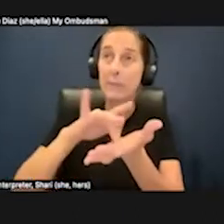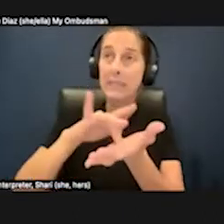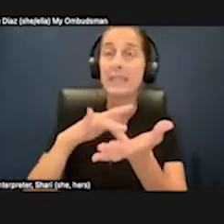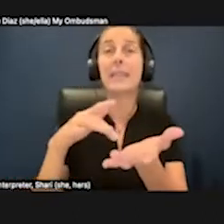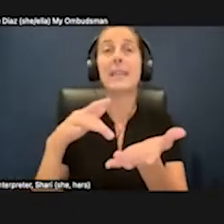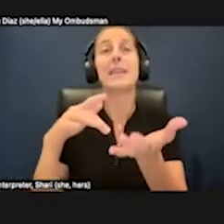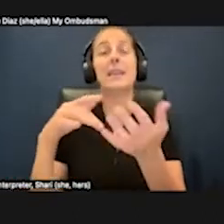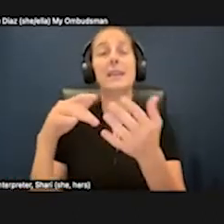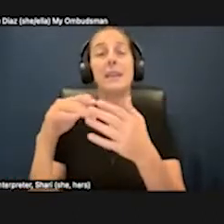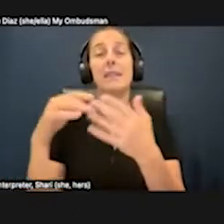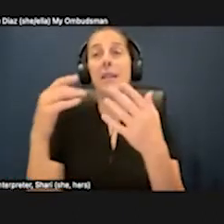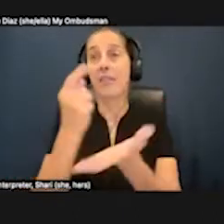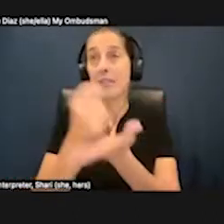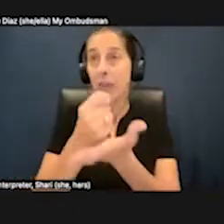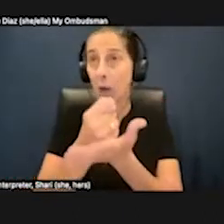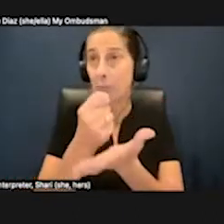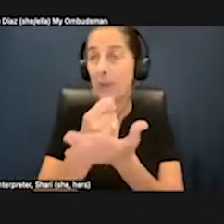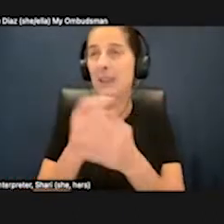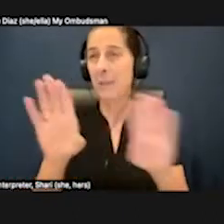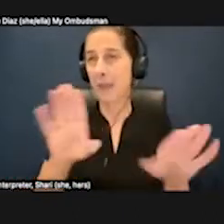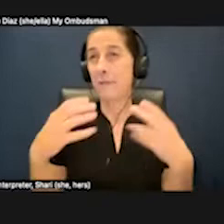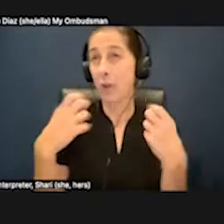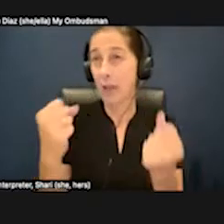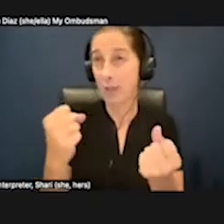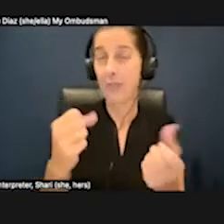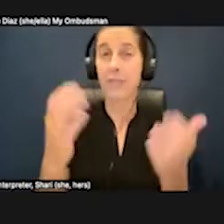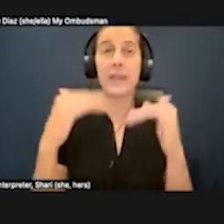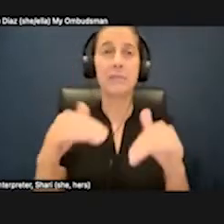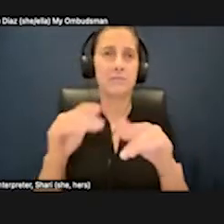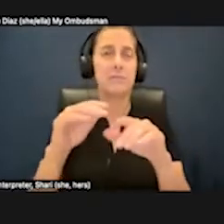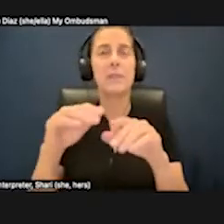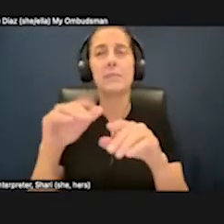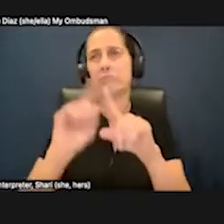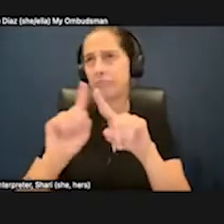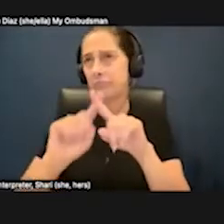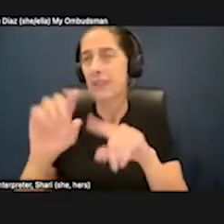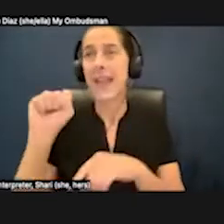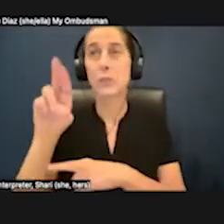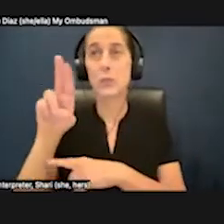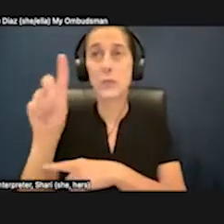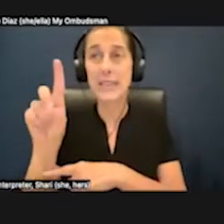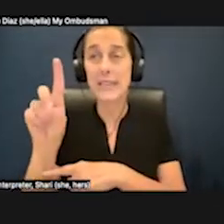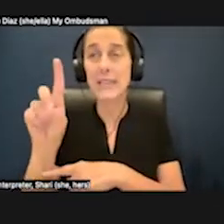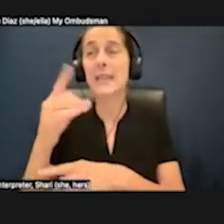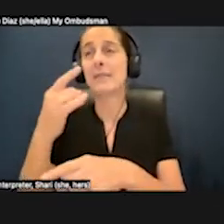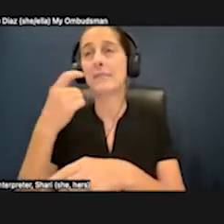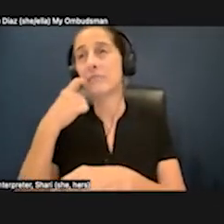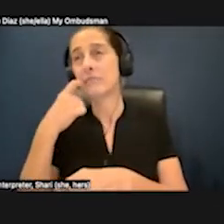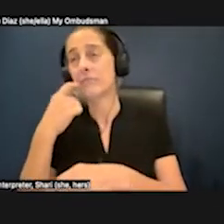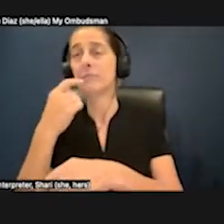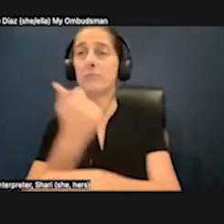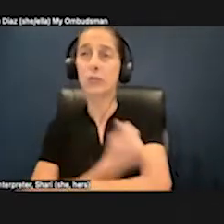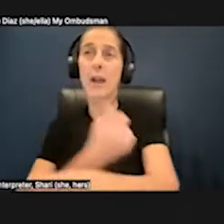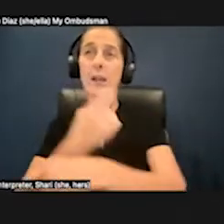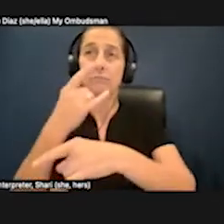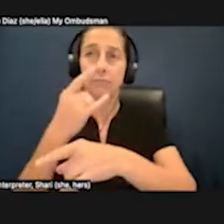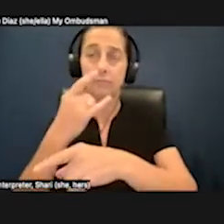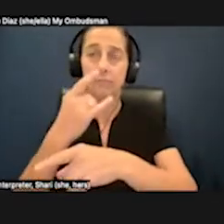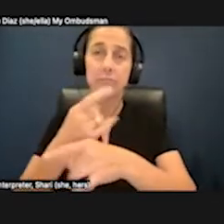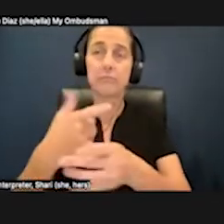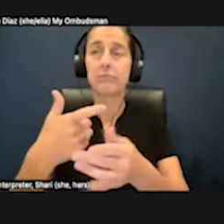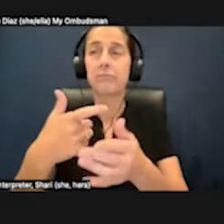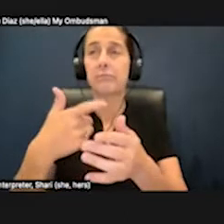treatment and a lot of programs such as substance use treatment, women's and reproductive health, HIV/AIDS